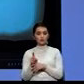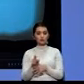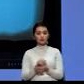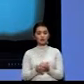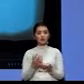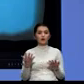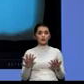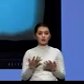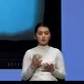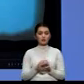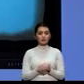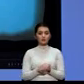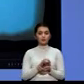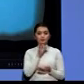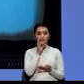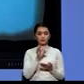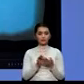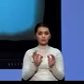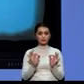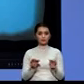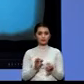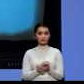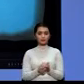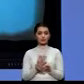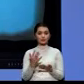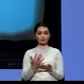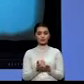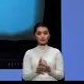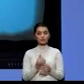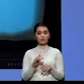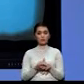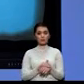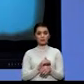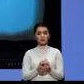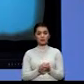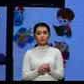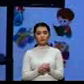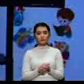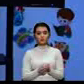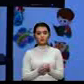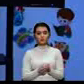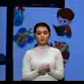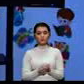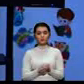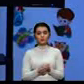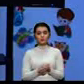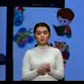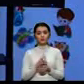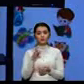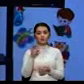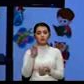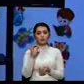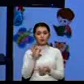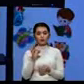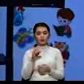buyurdi. Demak, qaysi javob to'g'ri bolajonlar? Topdingiz, barakalla. Abu Rayhon bor